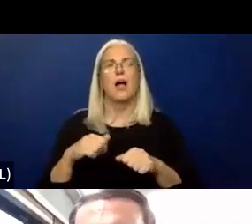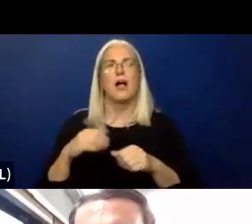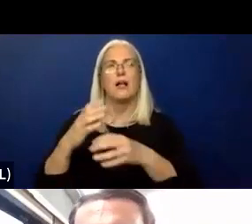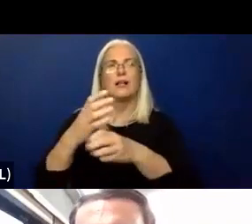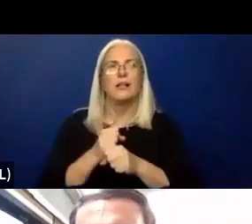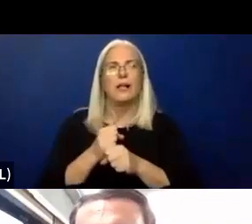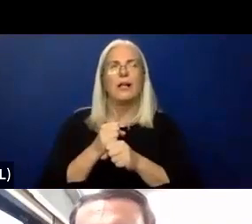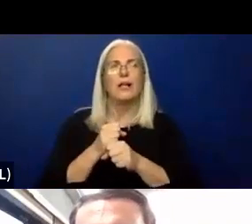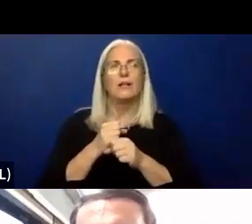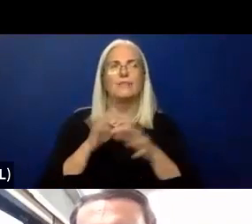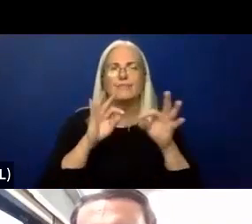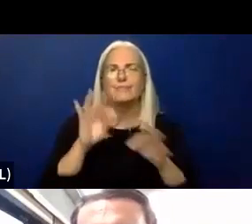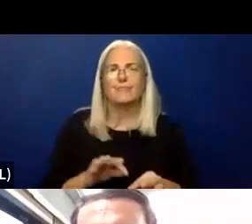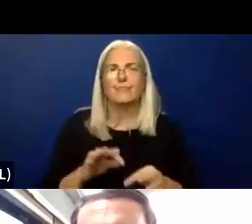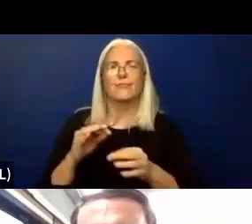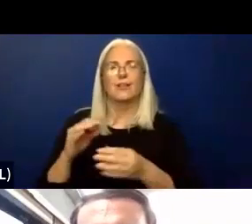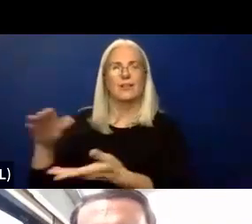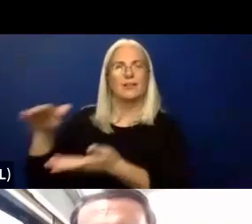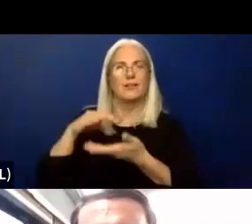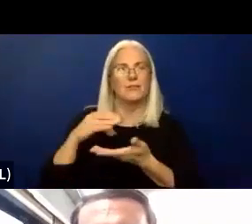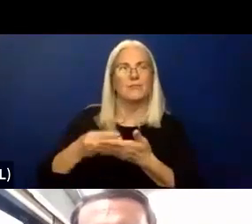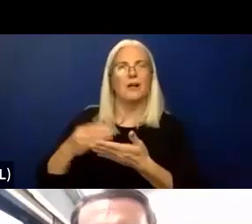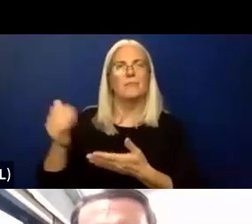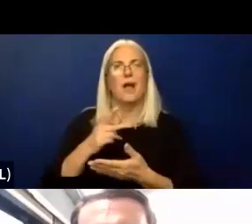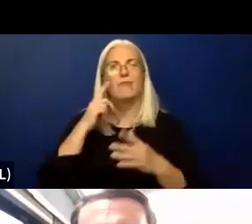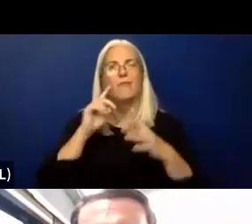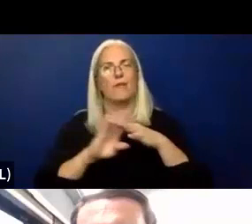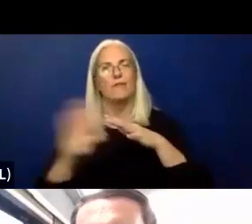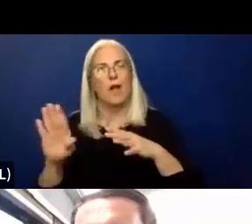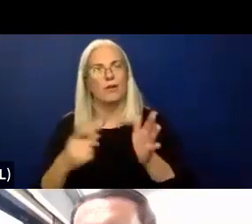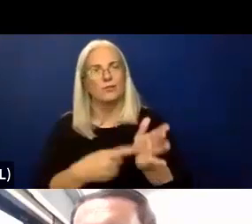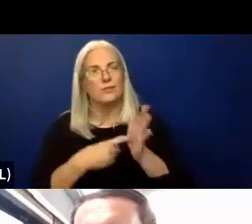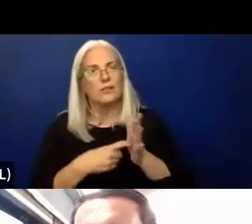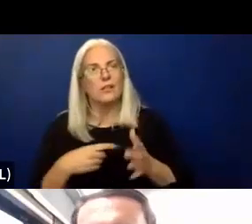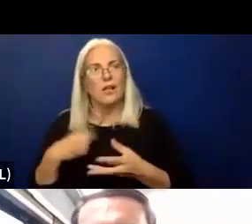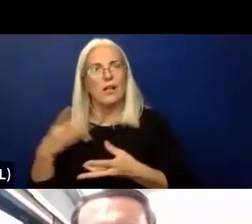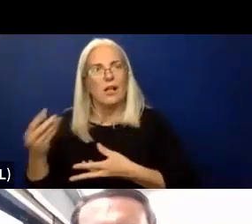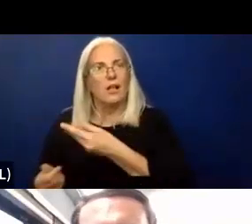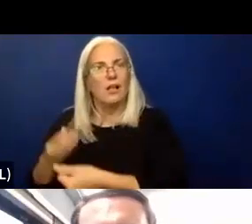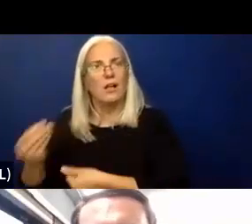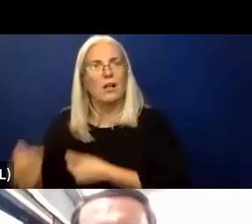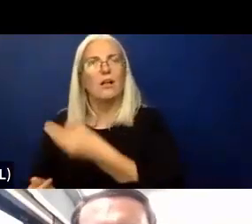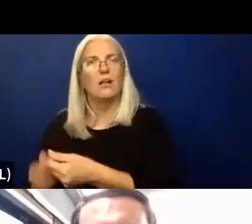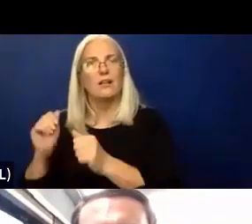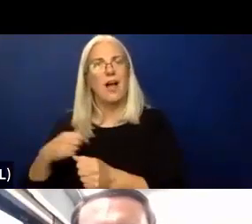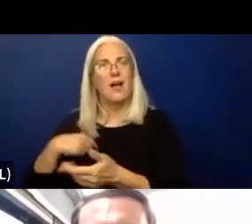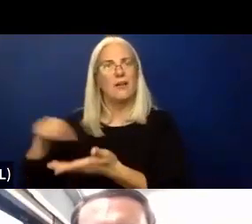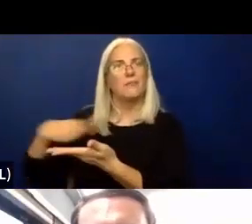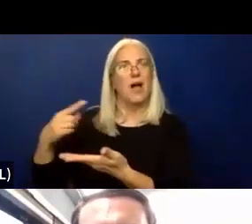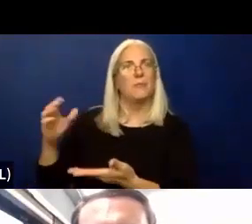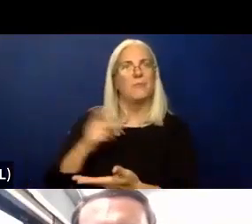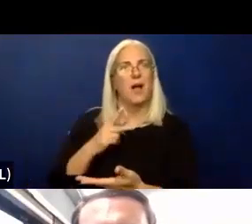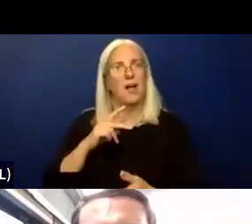And hopefully something outside of personal insurance claim. Is that something that they can find out at